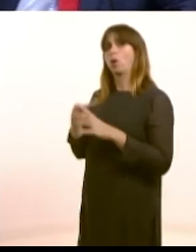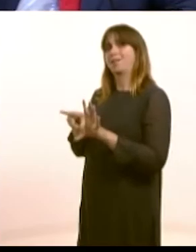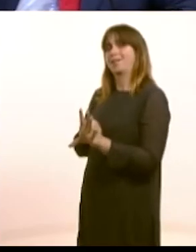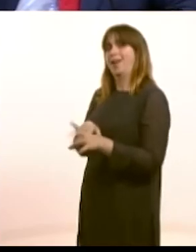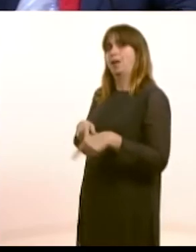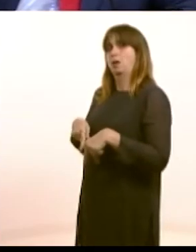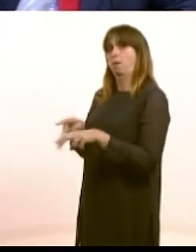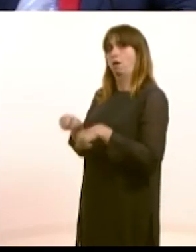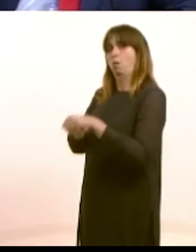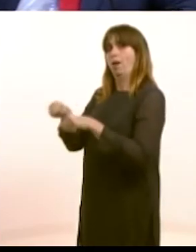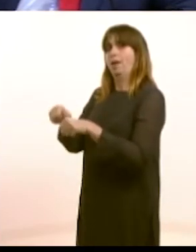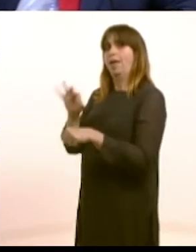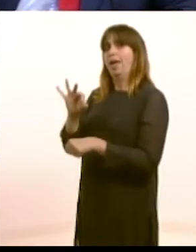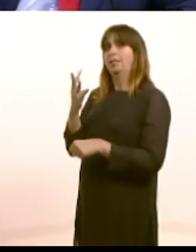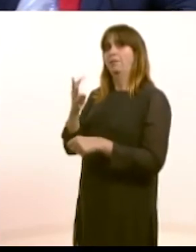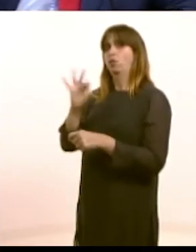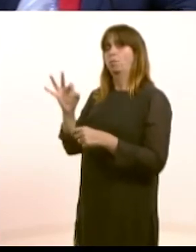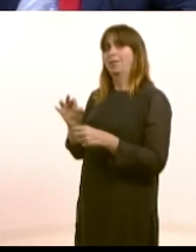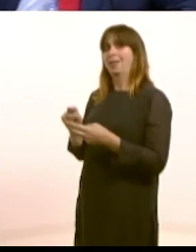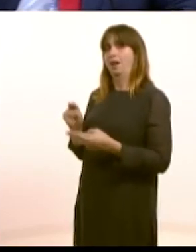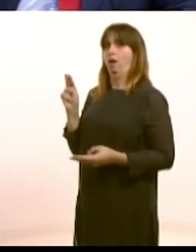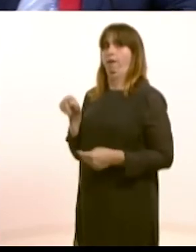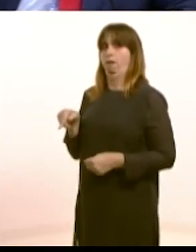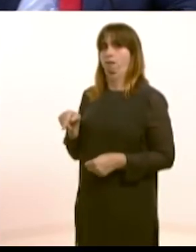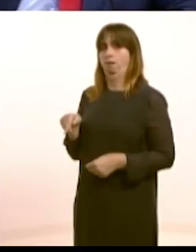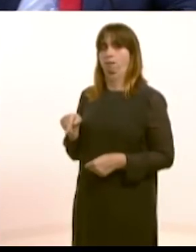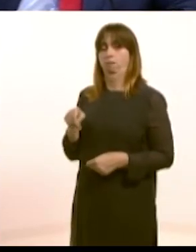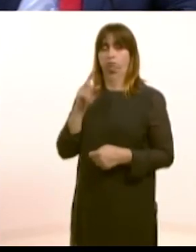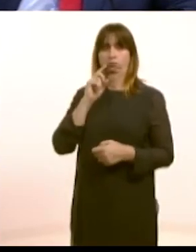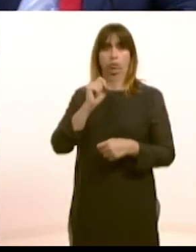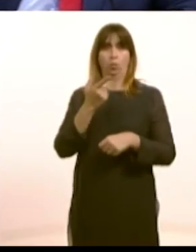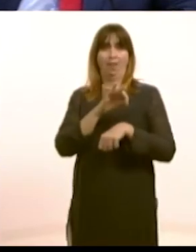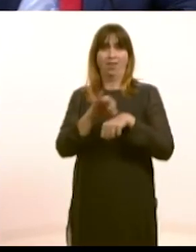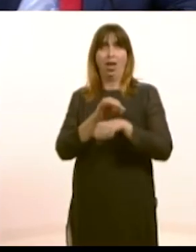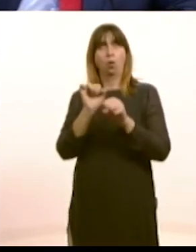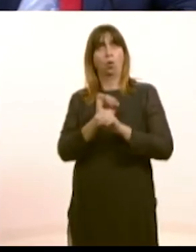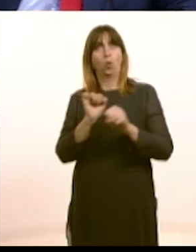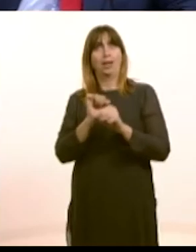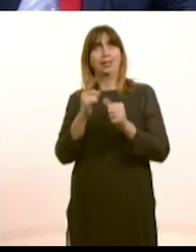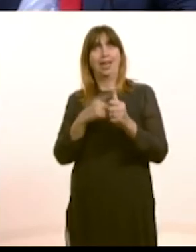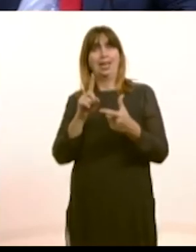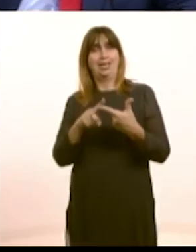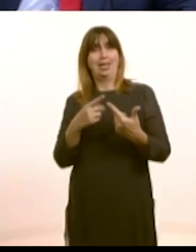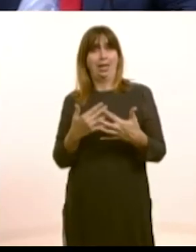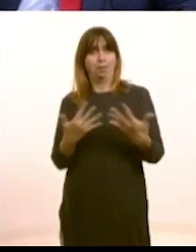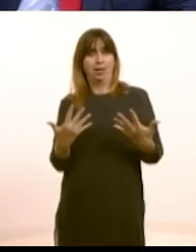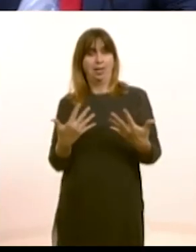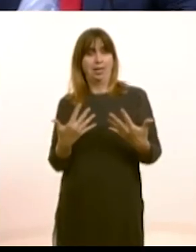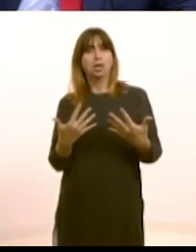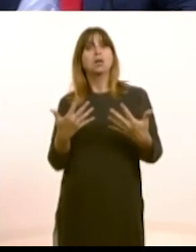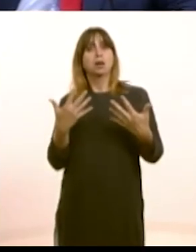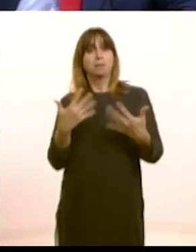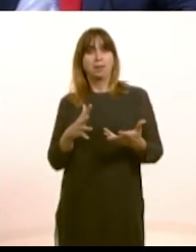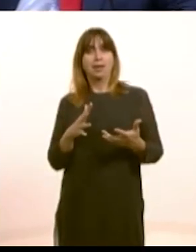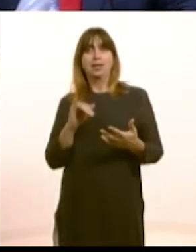pathway, 80.4% higher. If we look at 1208s in A&E, last year those figures had